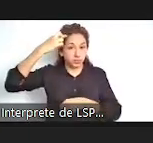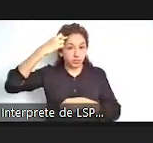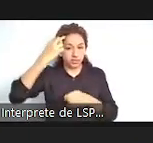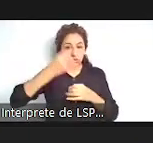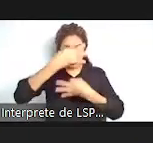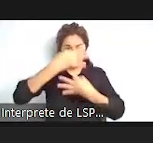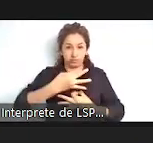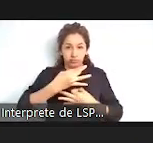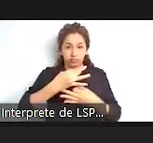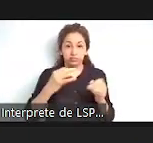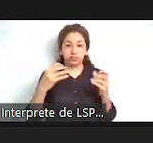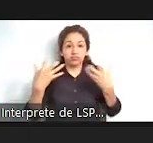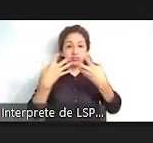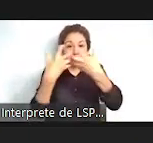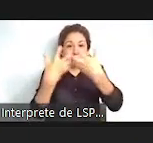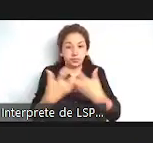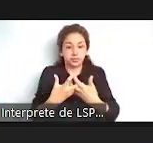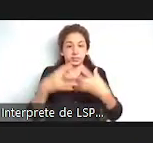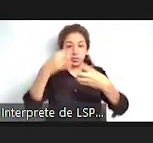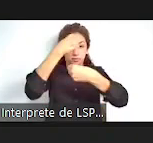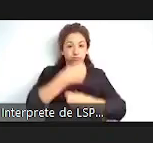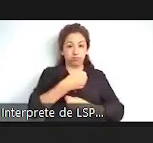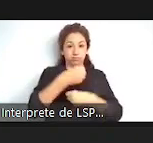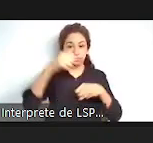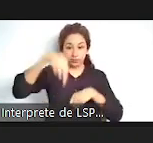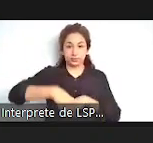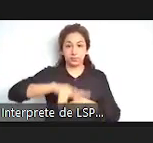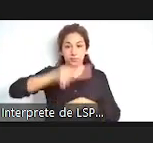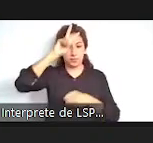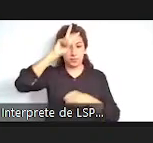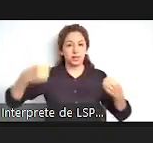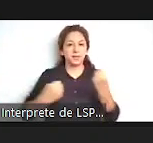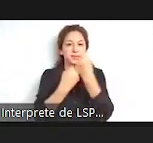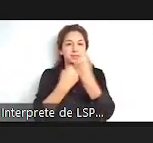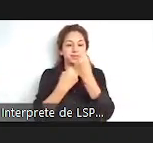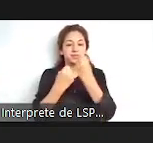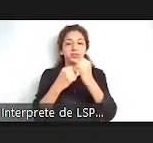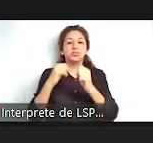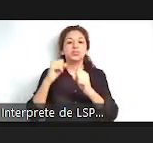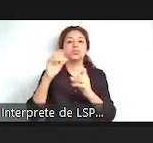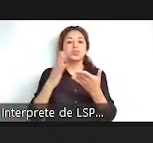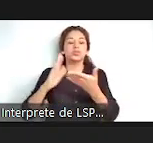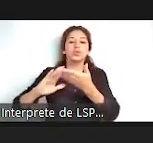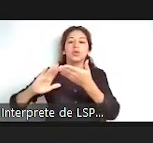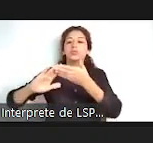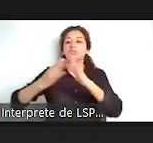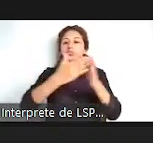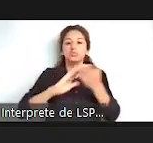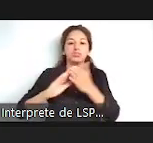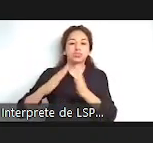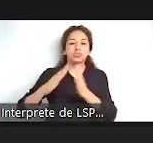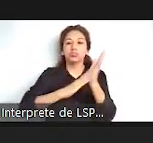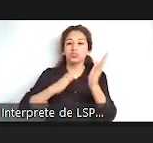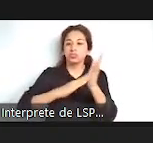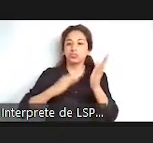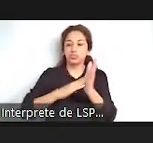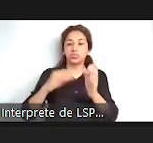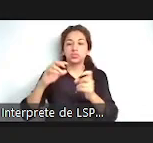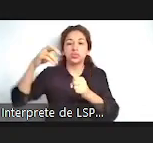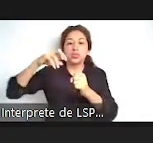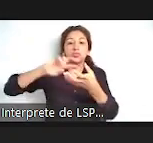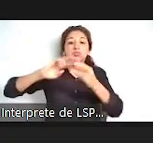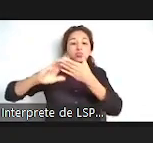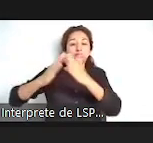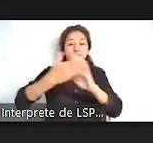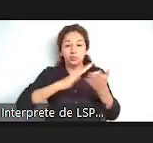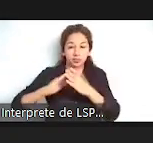policies that are coherent solid coming from peru who work hand in hand with the business partners with the unions and